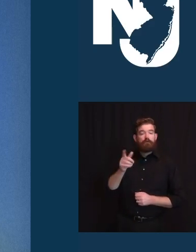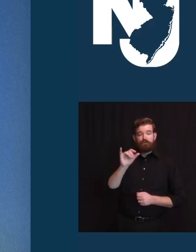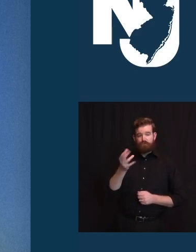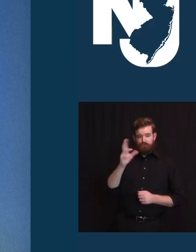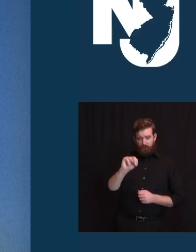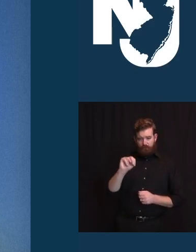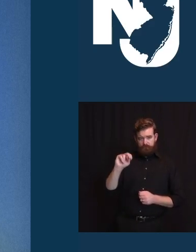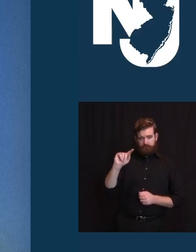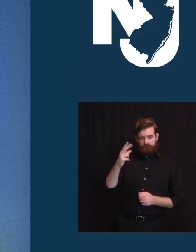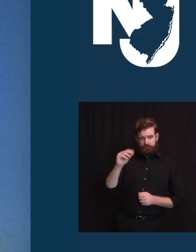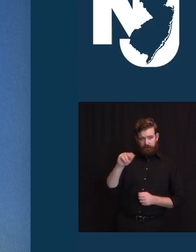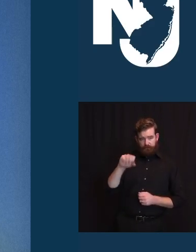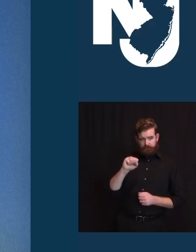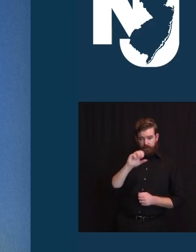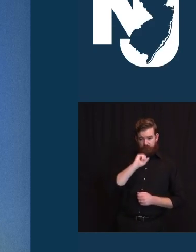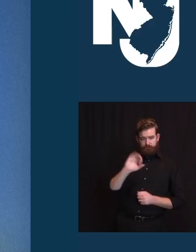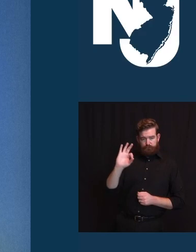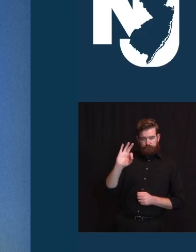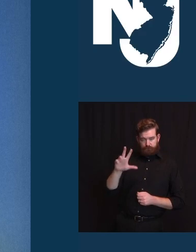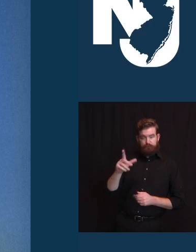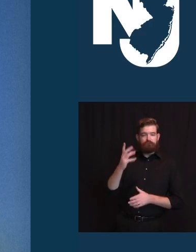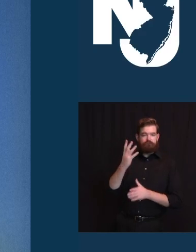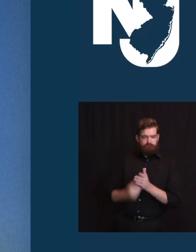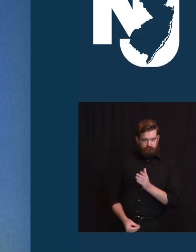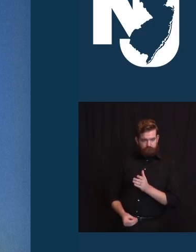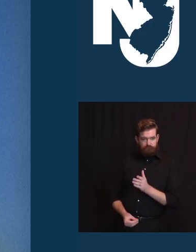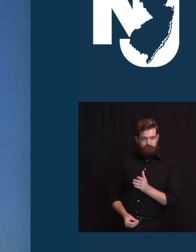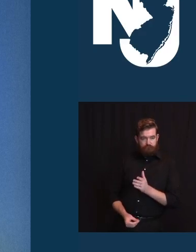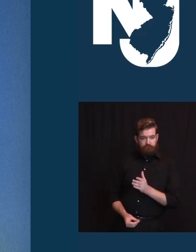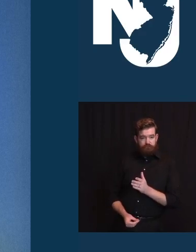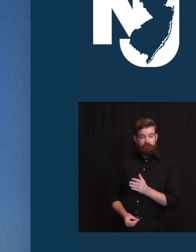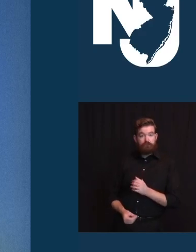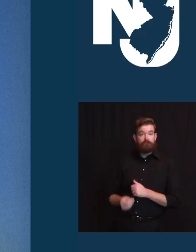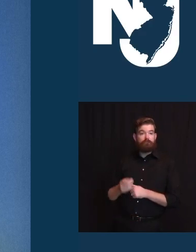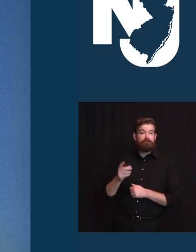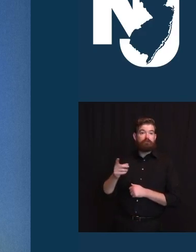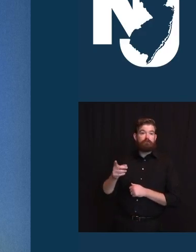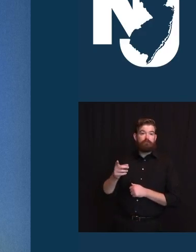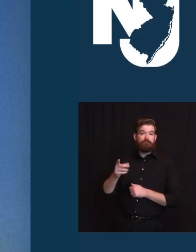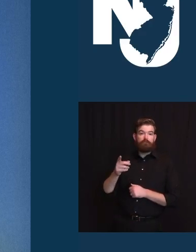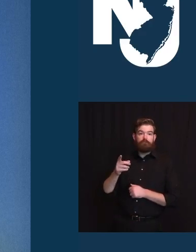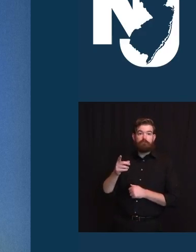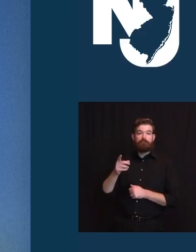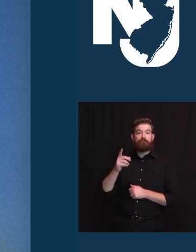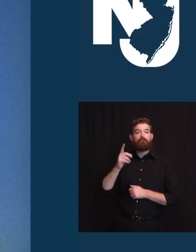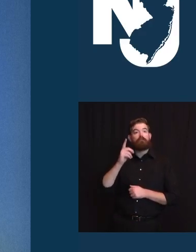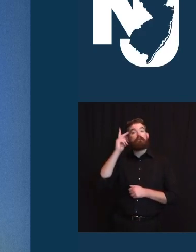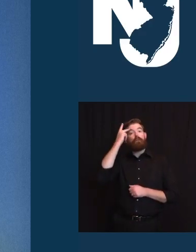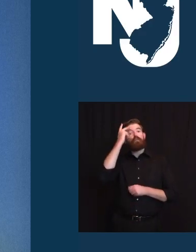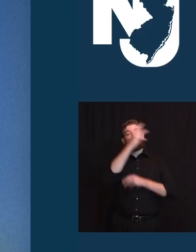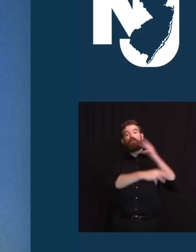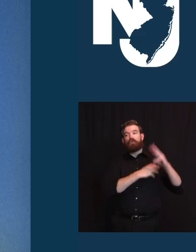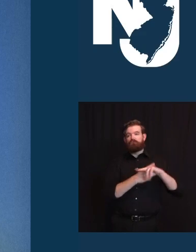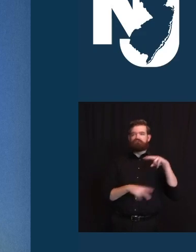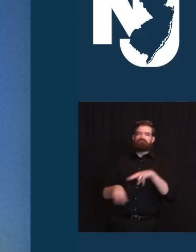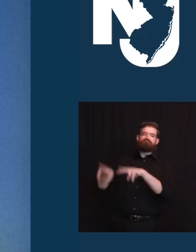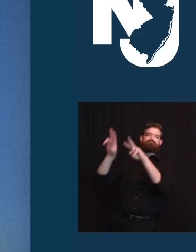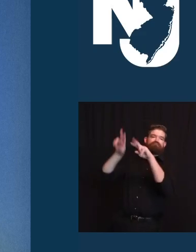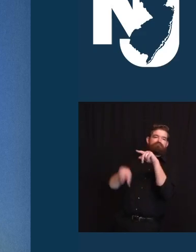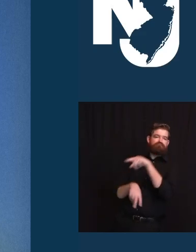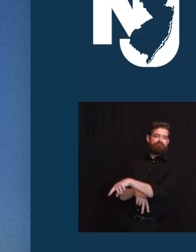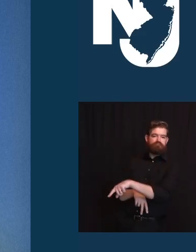September 2nd, which was Wednesday. John was a giant in political circles in our state. I spoke to his daughter, Pam, who's a good friend this